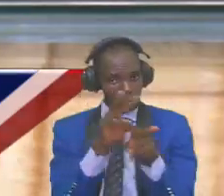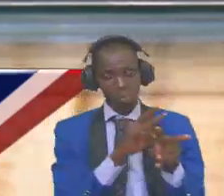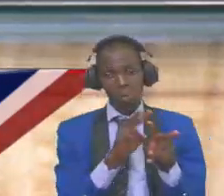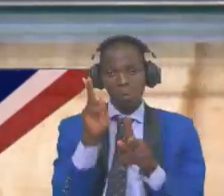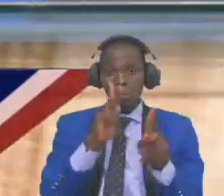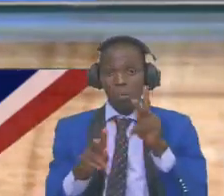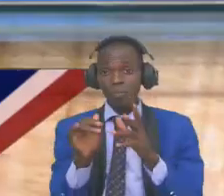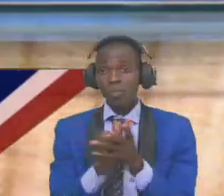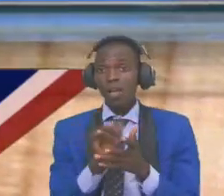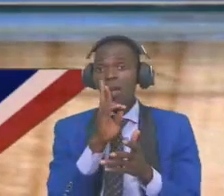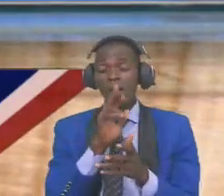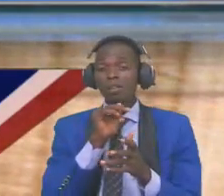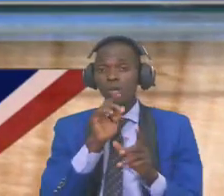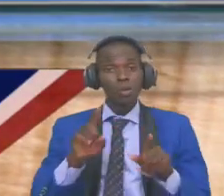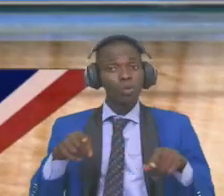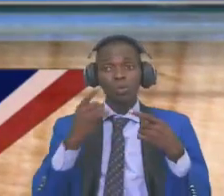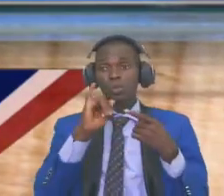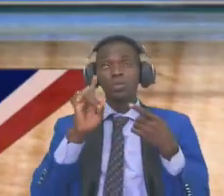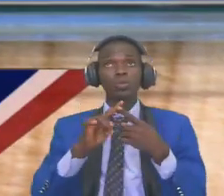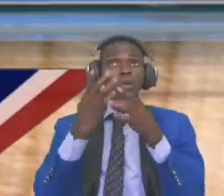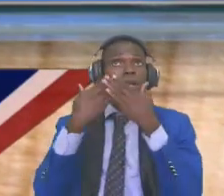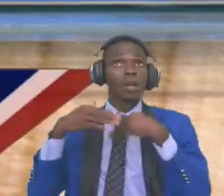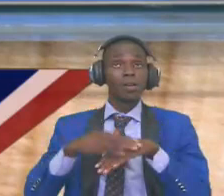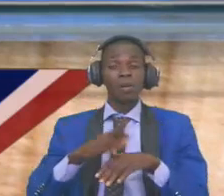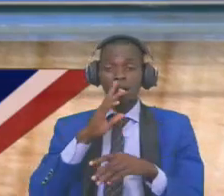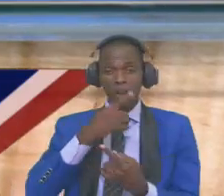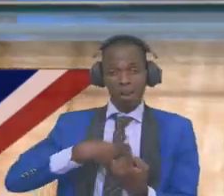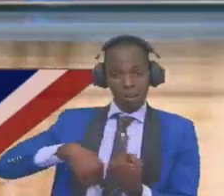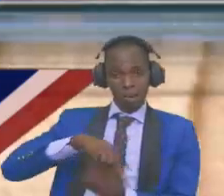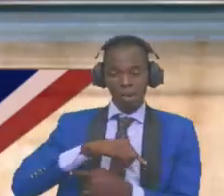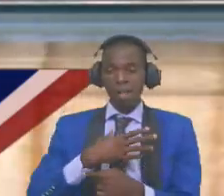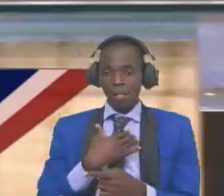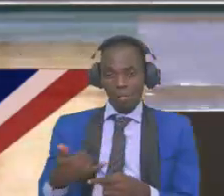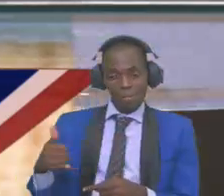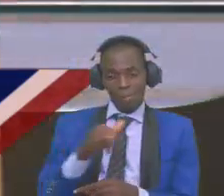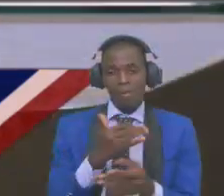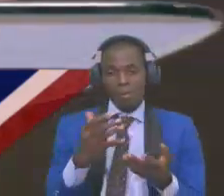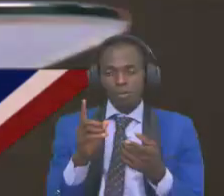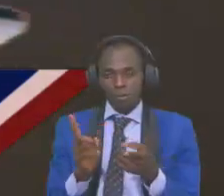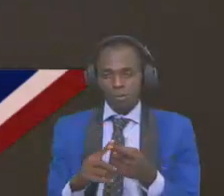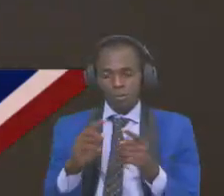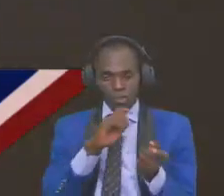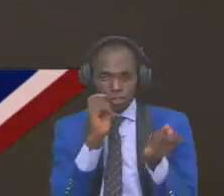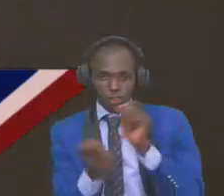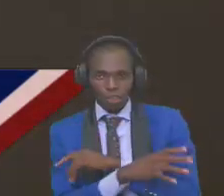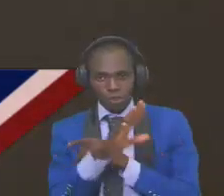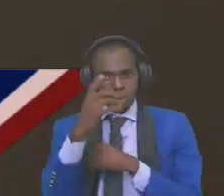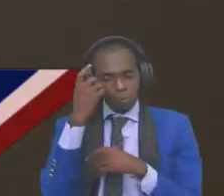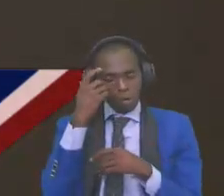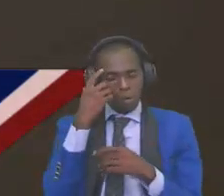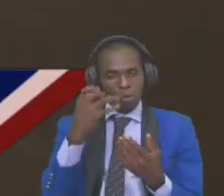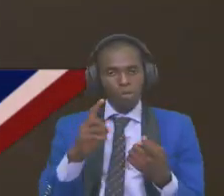not going to the heavenly city, they're around, and they want to divert your attention looking